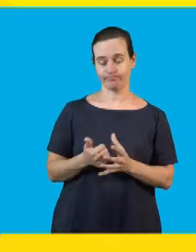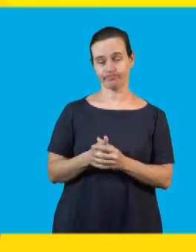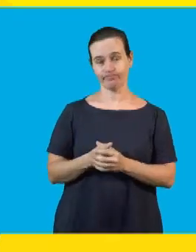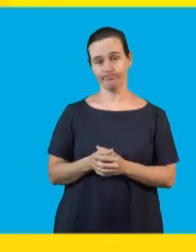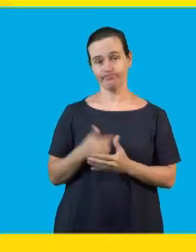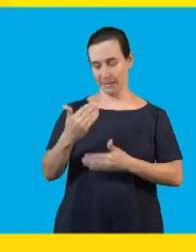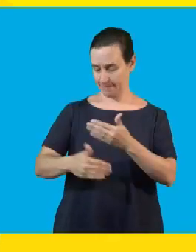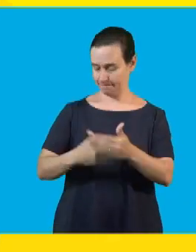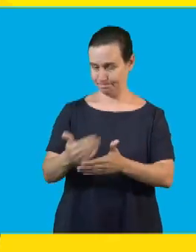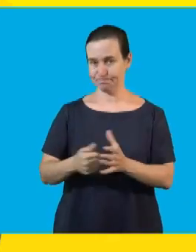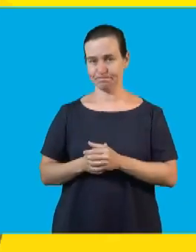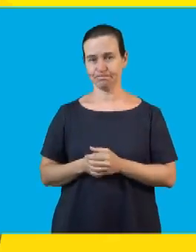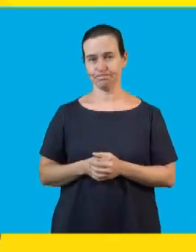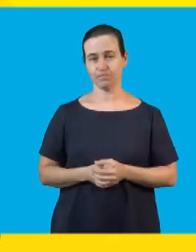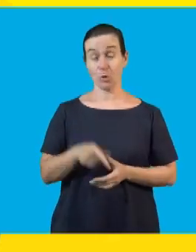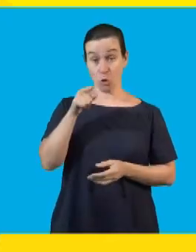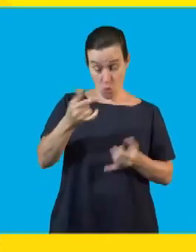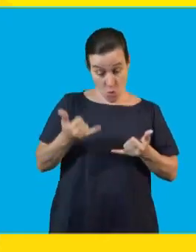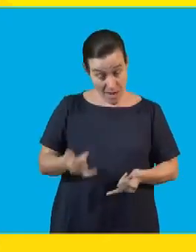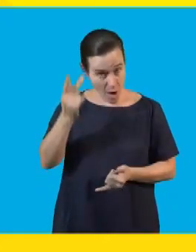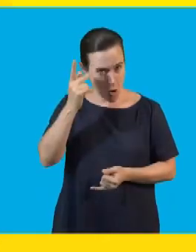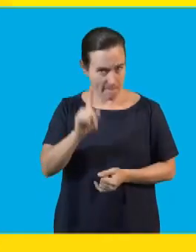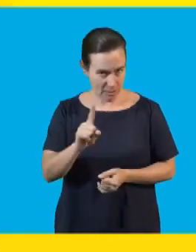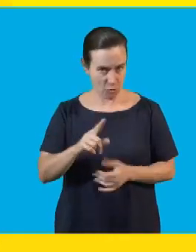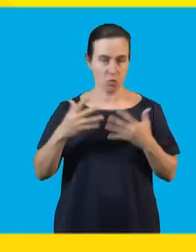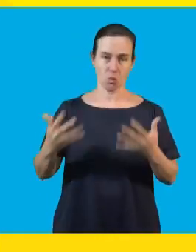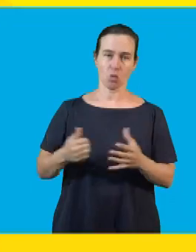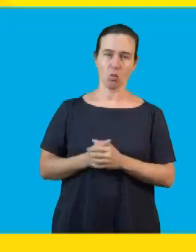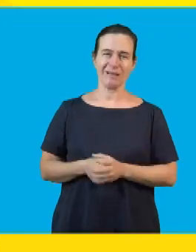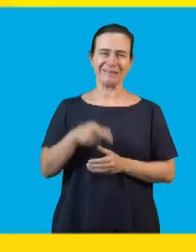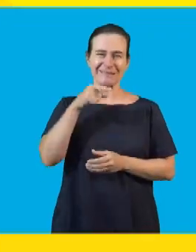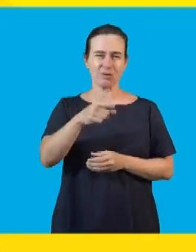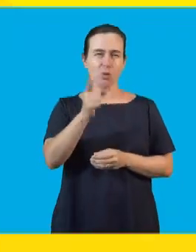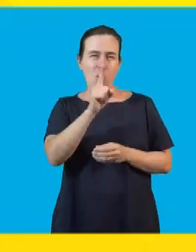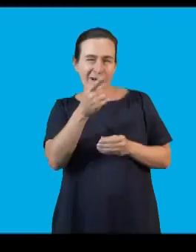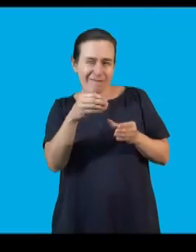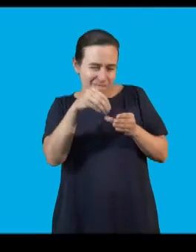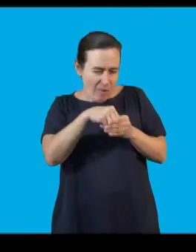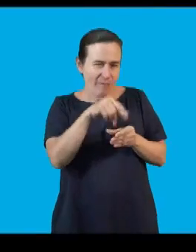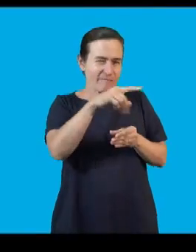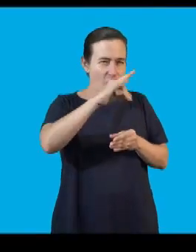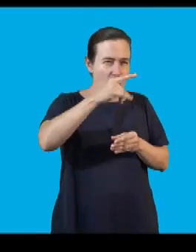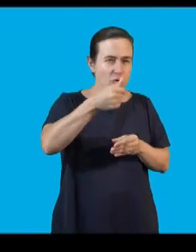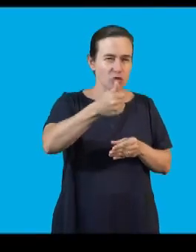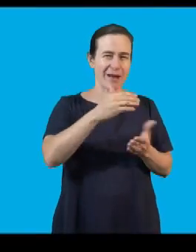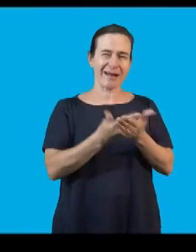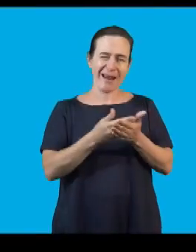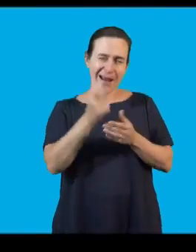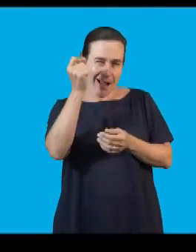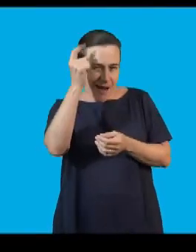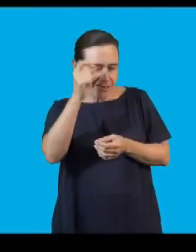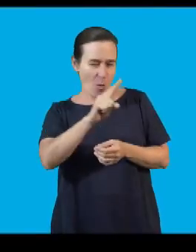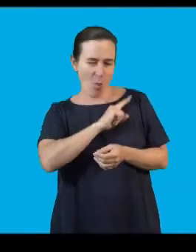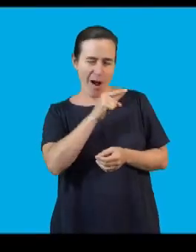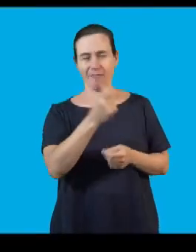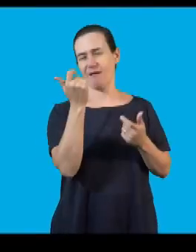Let's move on. What should you know, right? So you should know the features of the cartoon, interpret and understand the